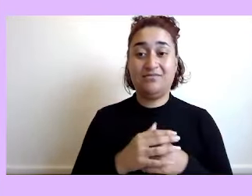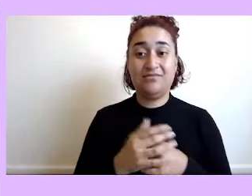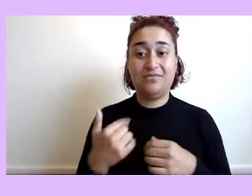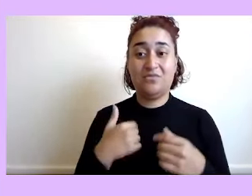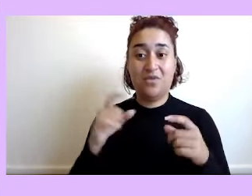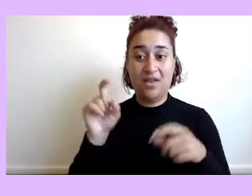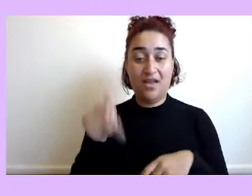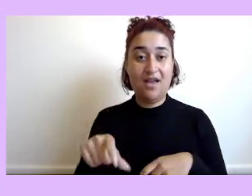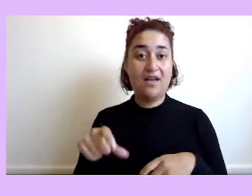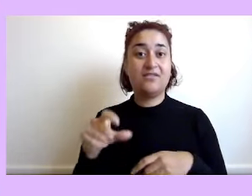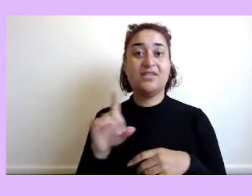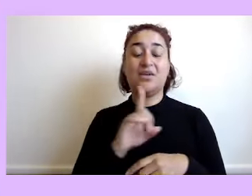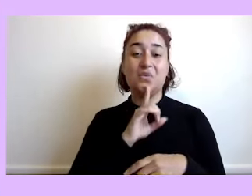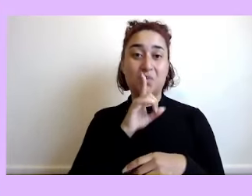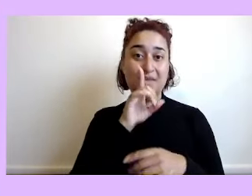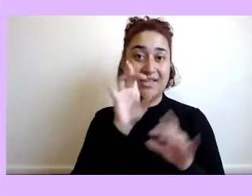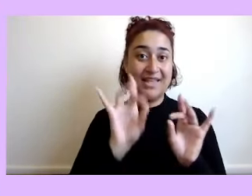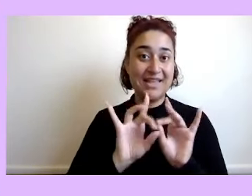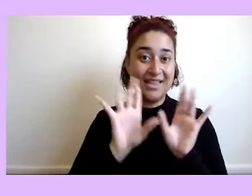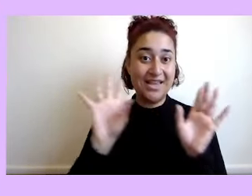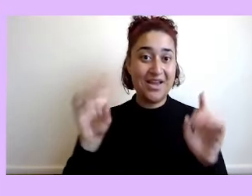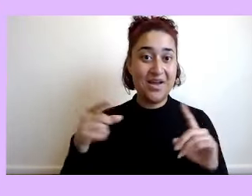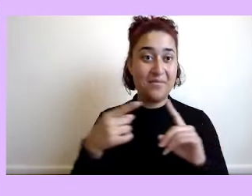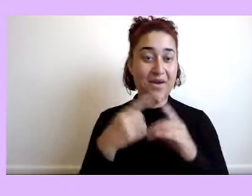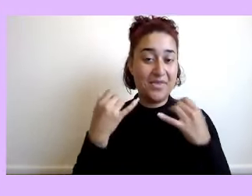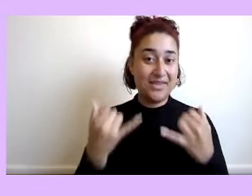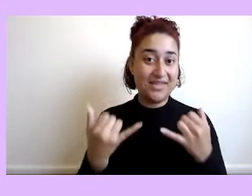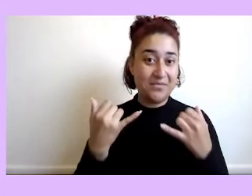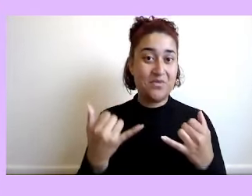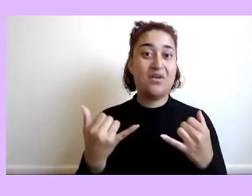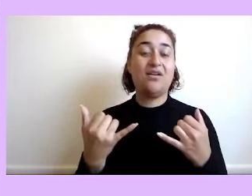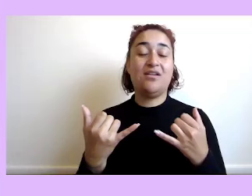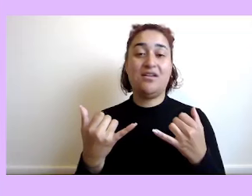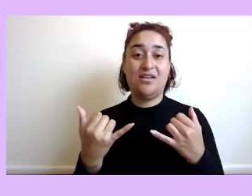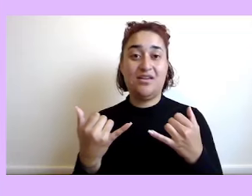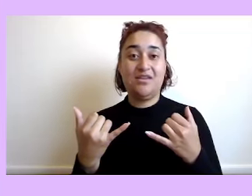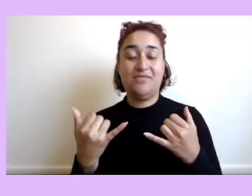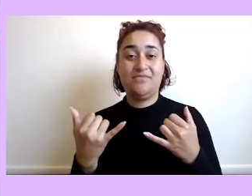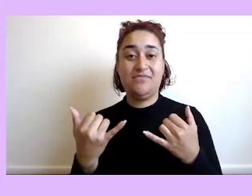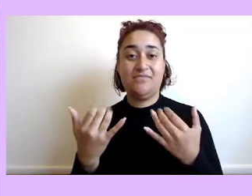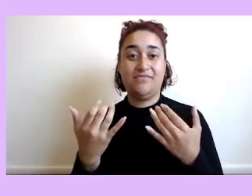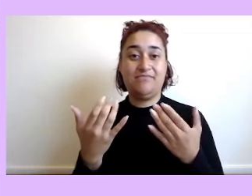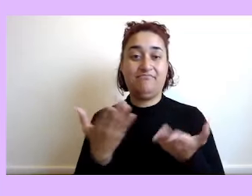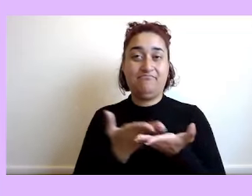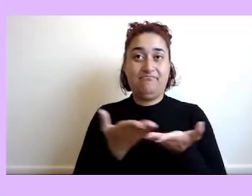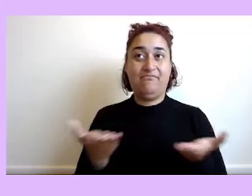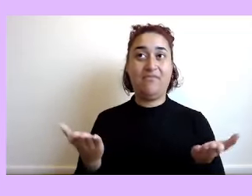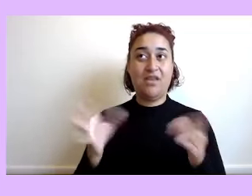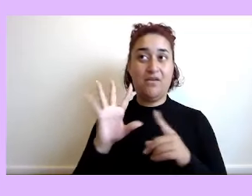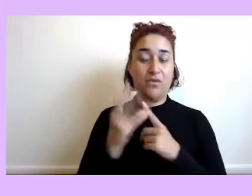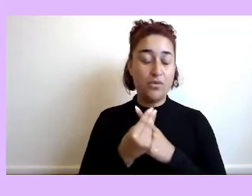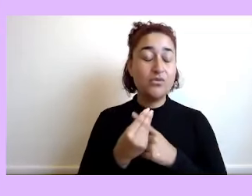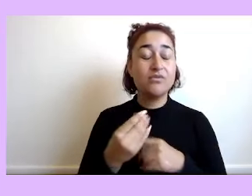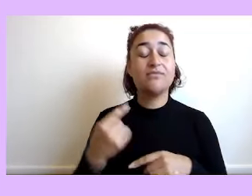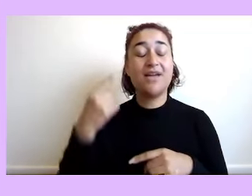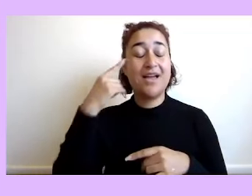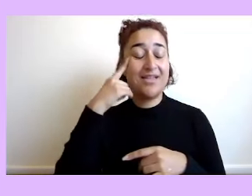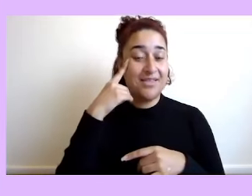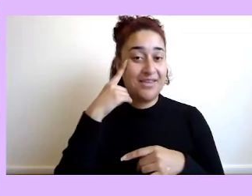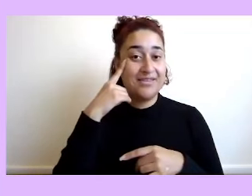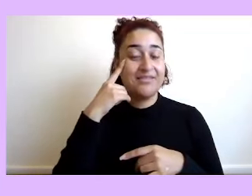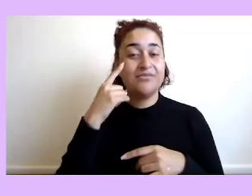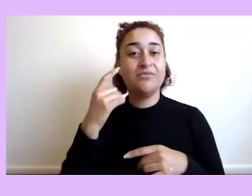get really clear about the contemporary state of public culture. So I'm really excited about that. I think we can make it happen,